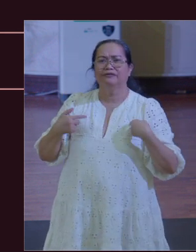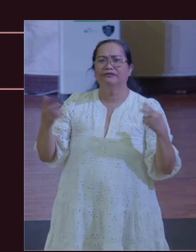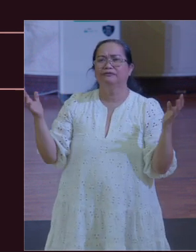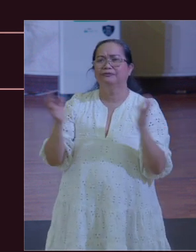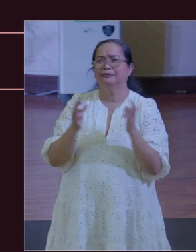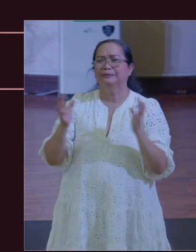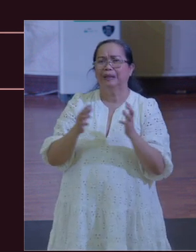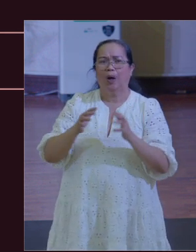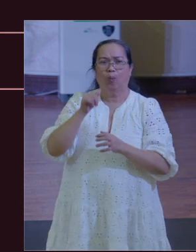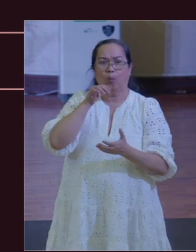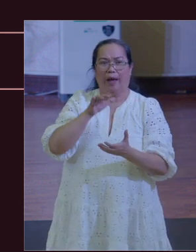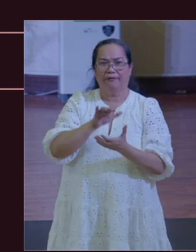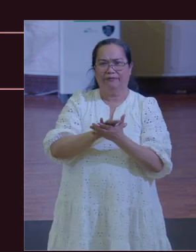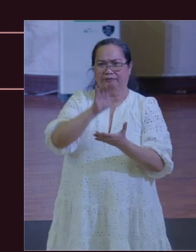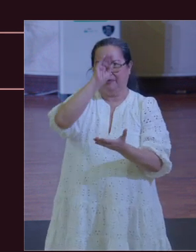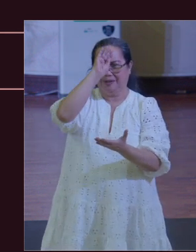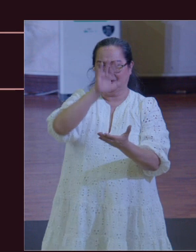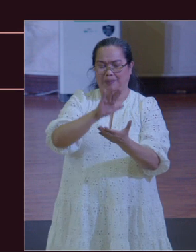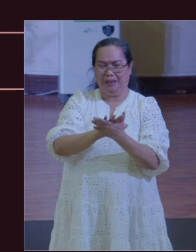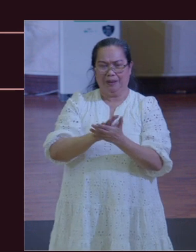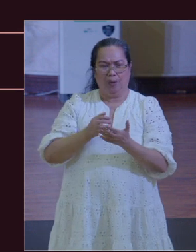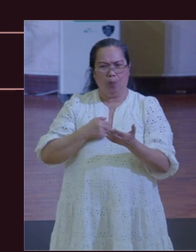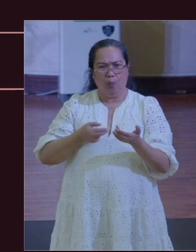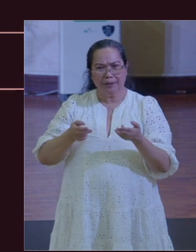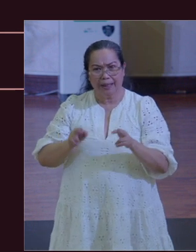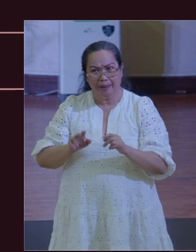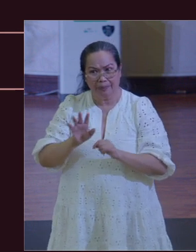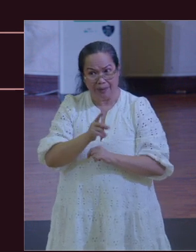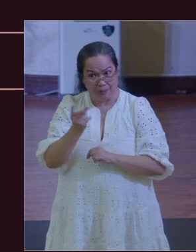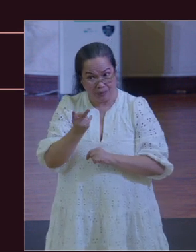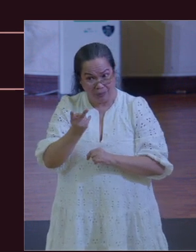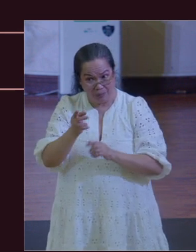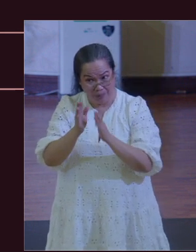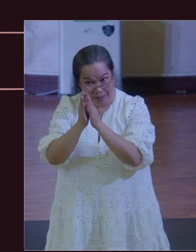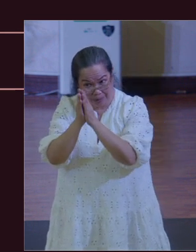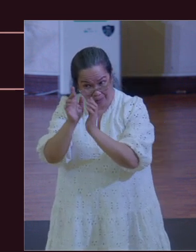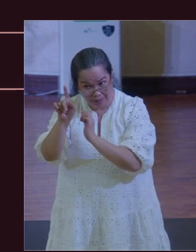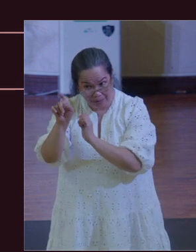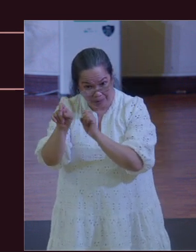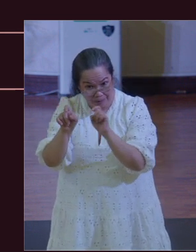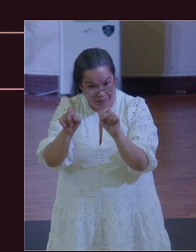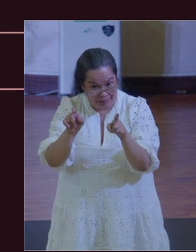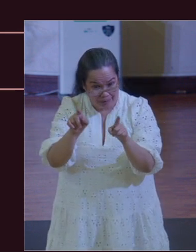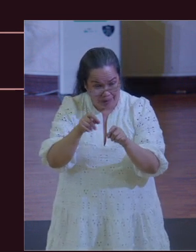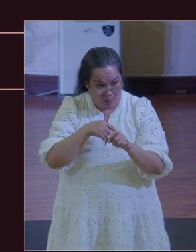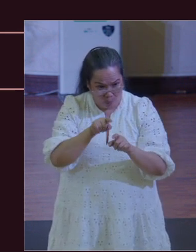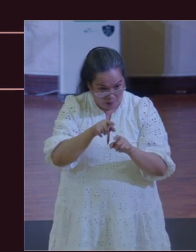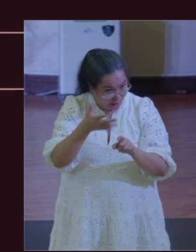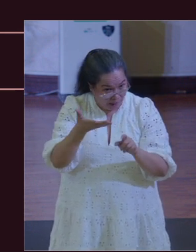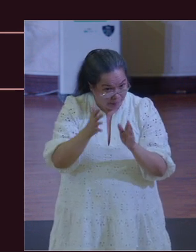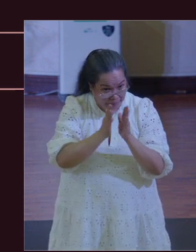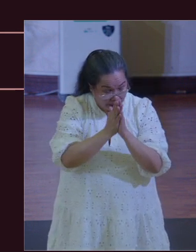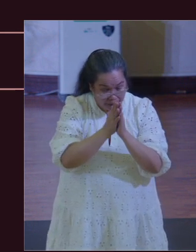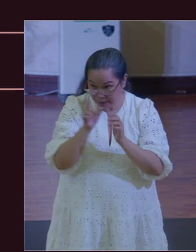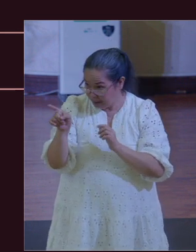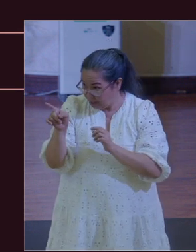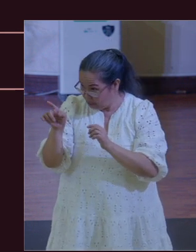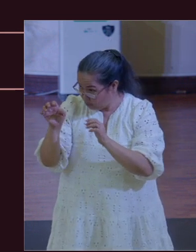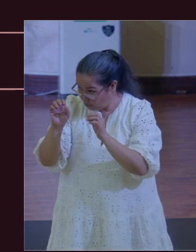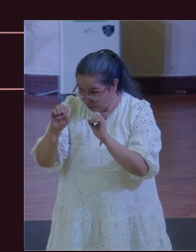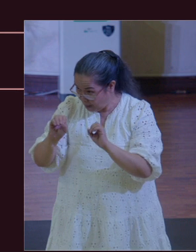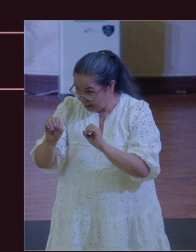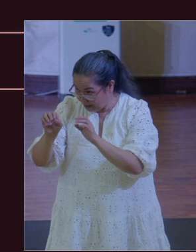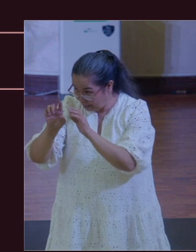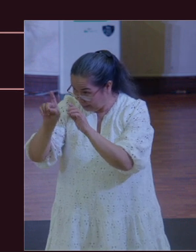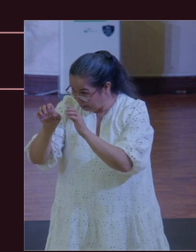marital kamusta yung prayer life nyo? Kamusta yung quiet time nyo? Wala. Sasabihin